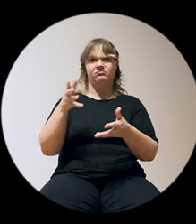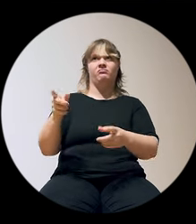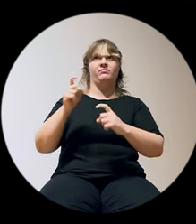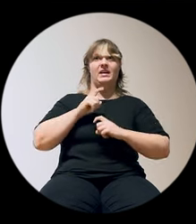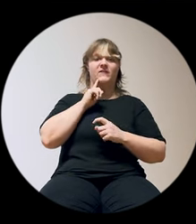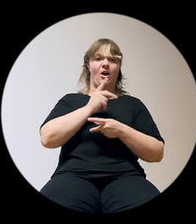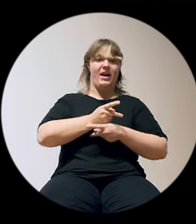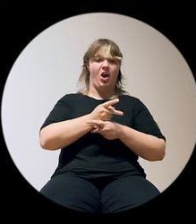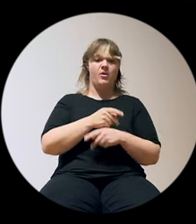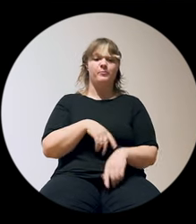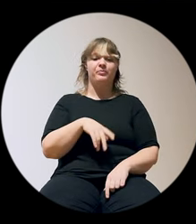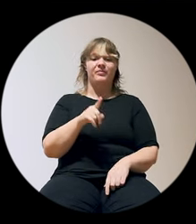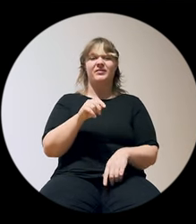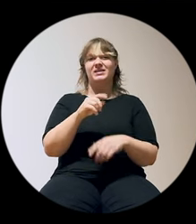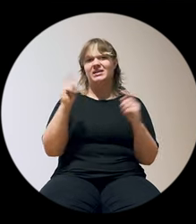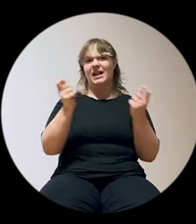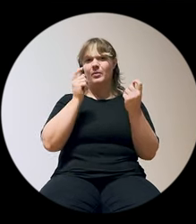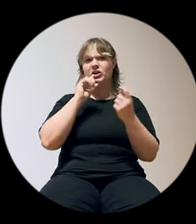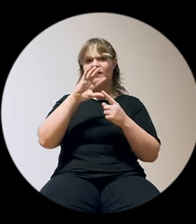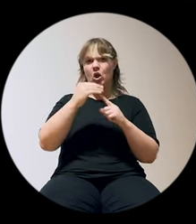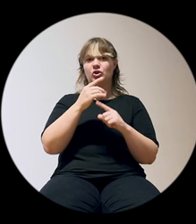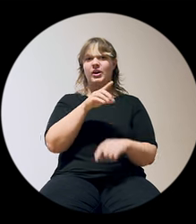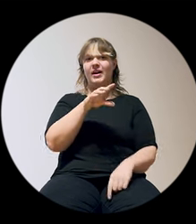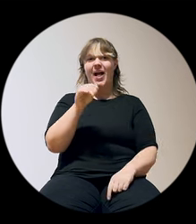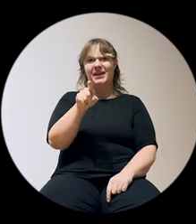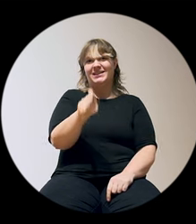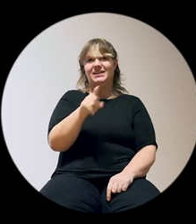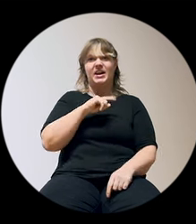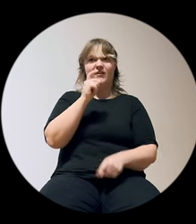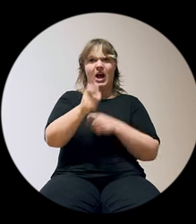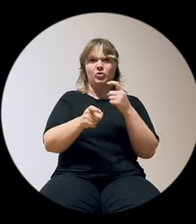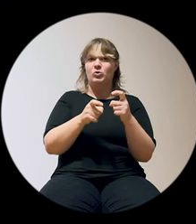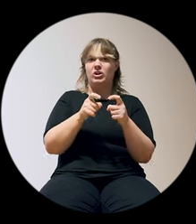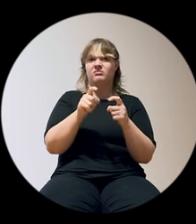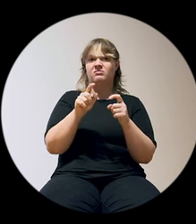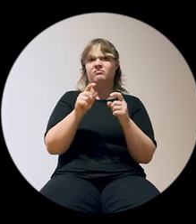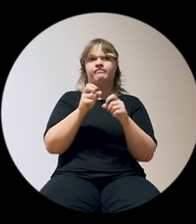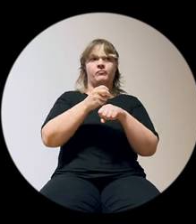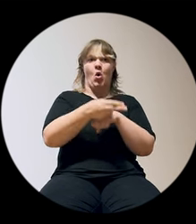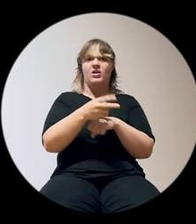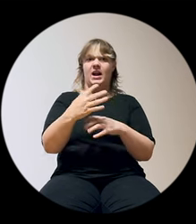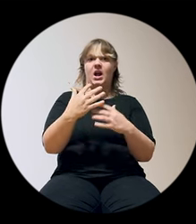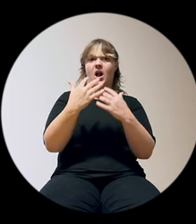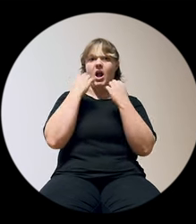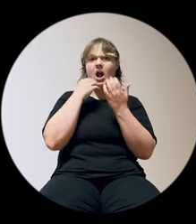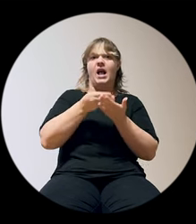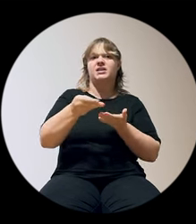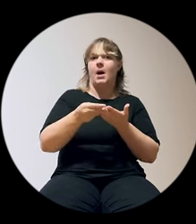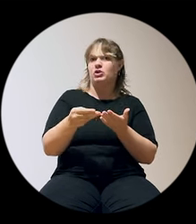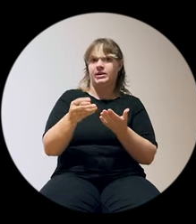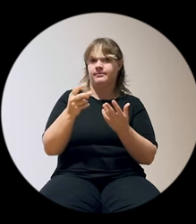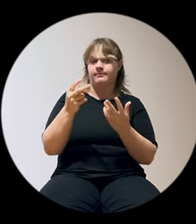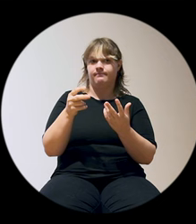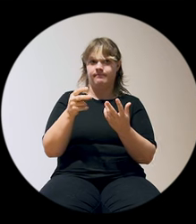This work's a celebration of culture and the necessity of contribution over consumption. In this